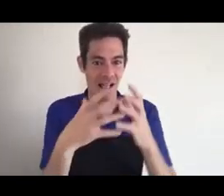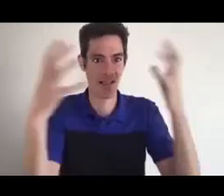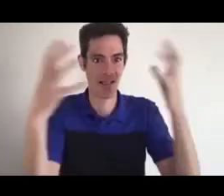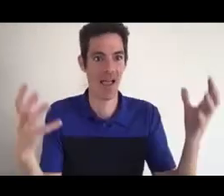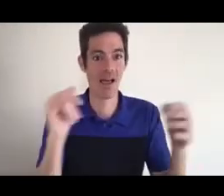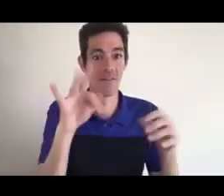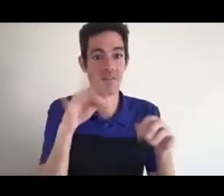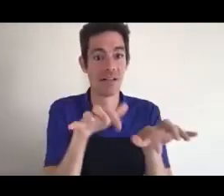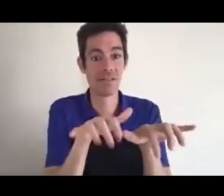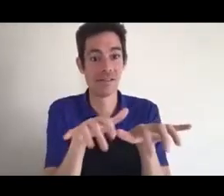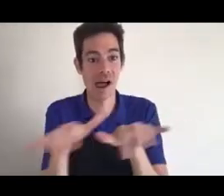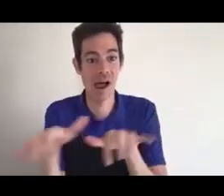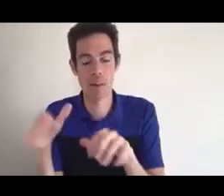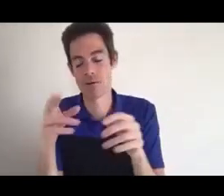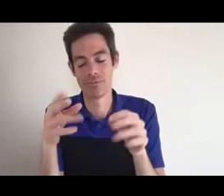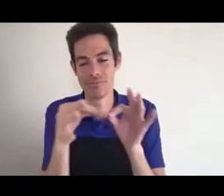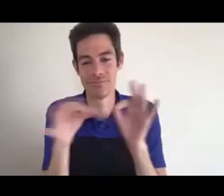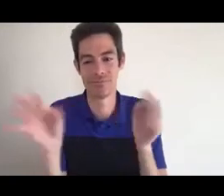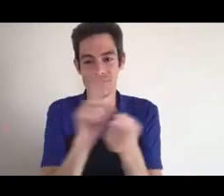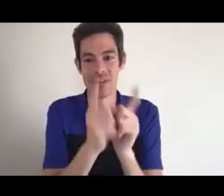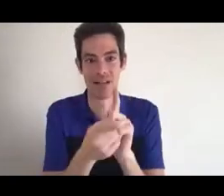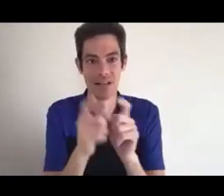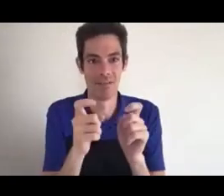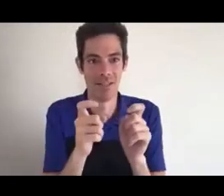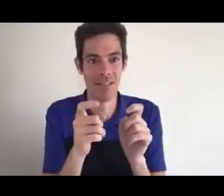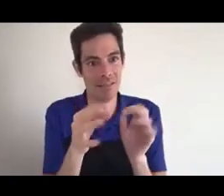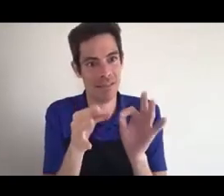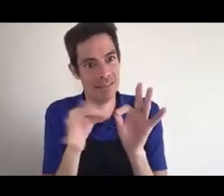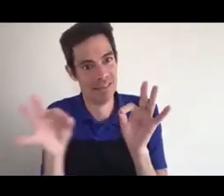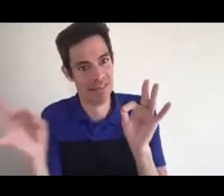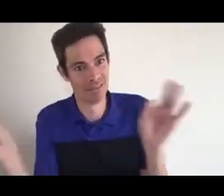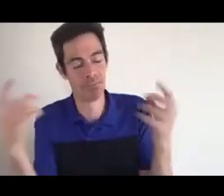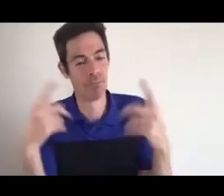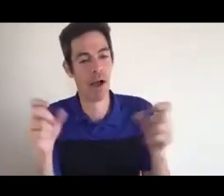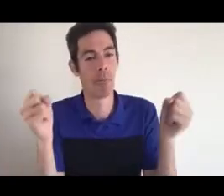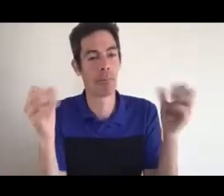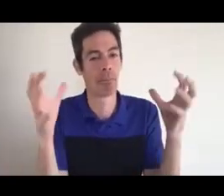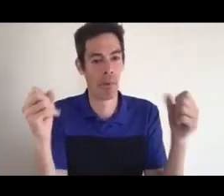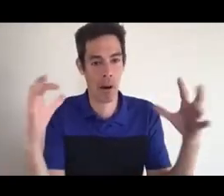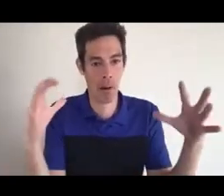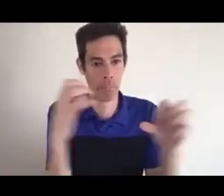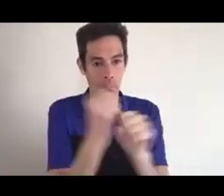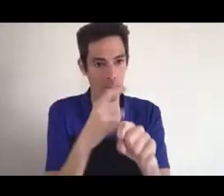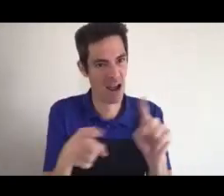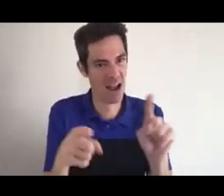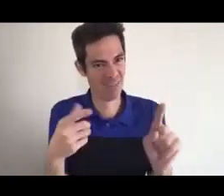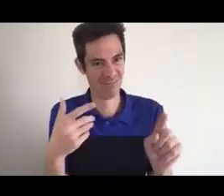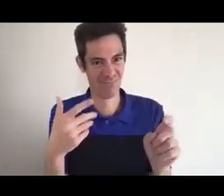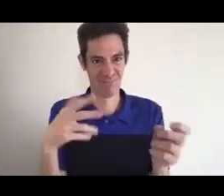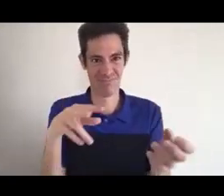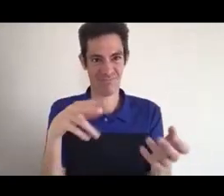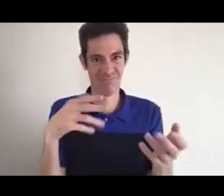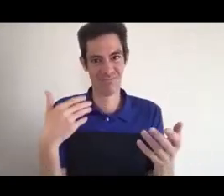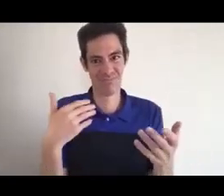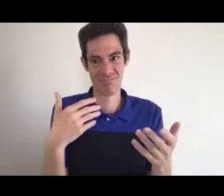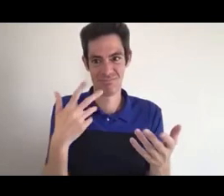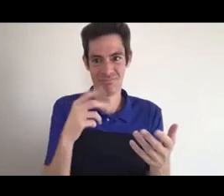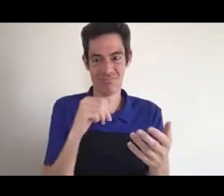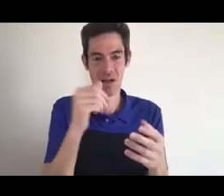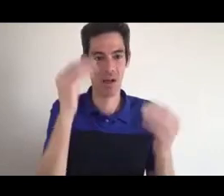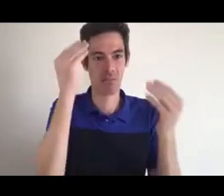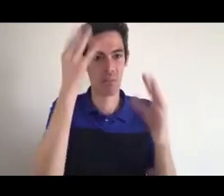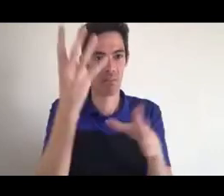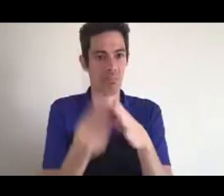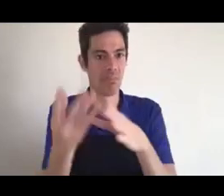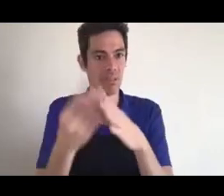together. And so there's a lot, if I, were to translate that into an English sentence, there'd be a lot of words. But